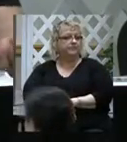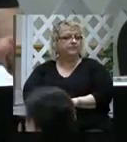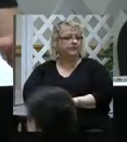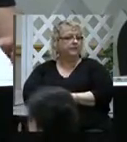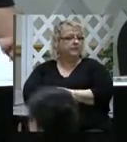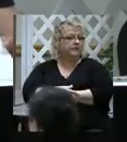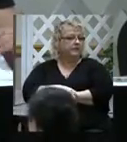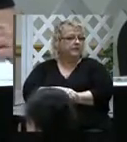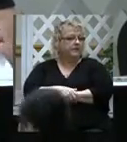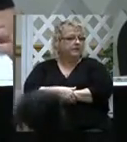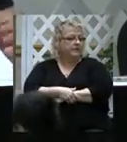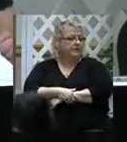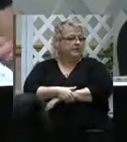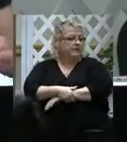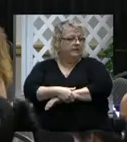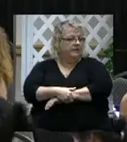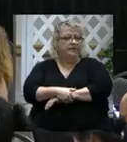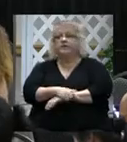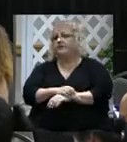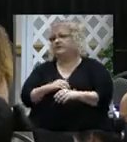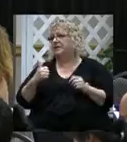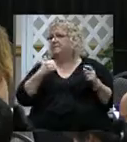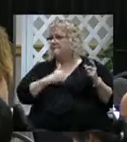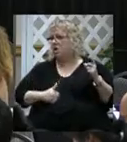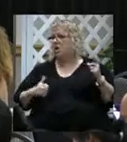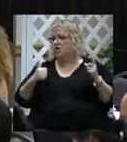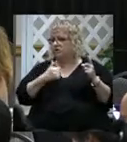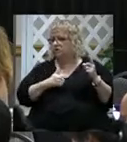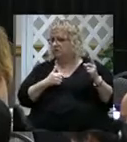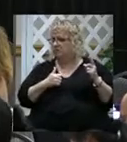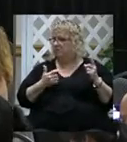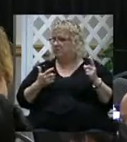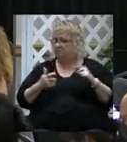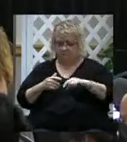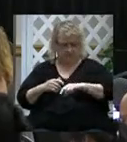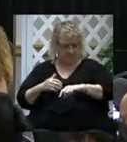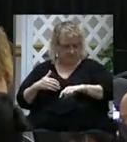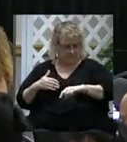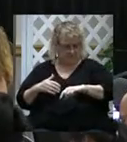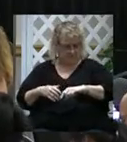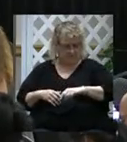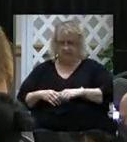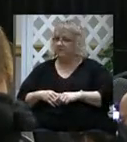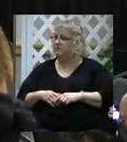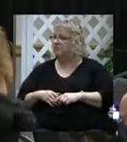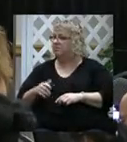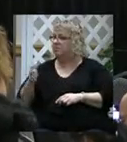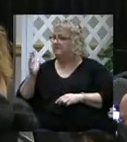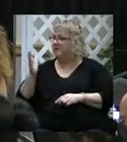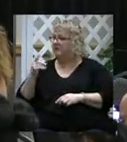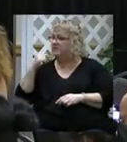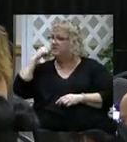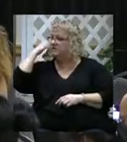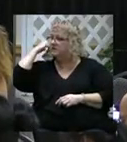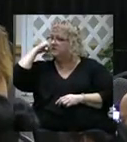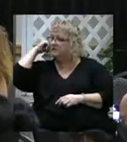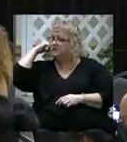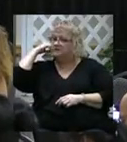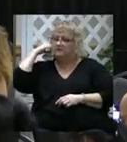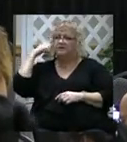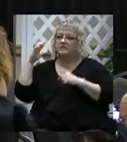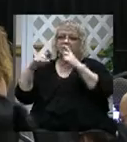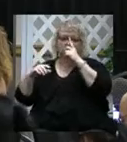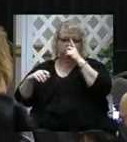Thank you, Elena. I apologize. There was No, that's okay. crossed right? emails, but everyone was able to follow along